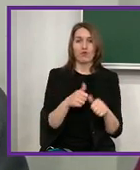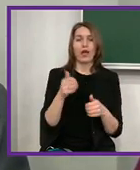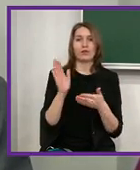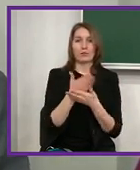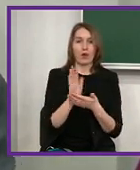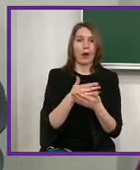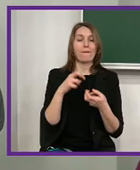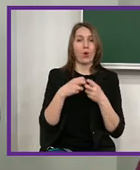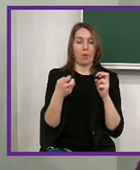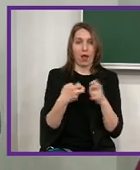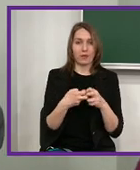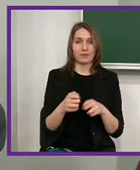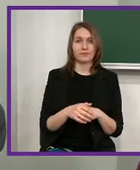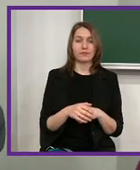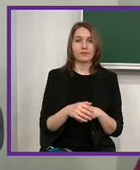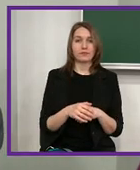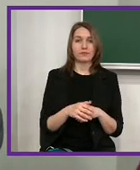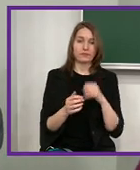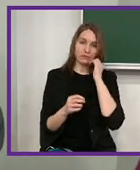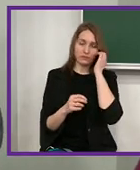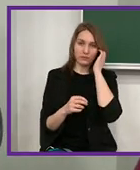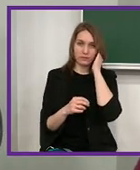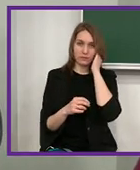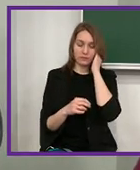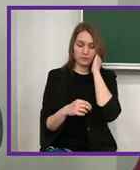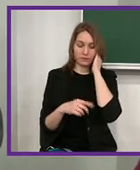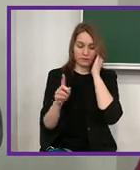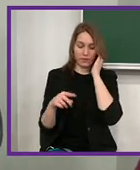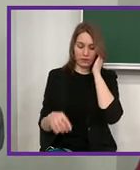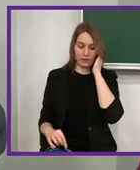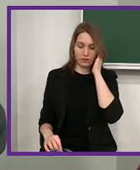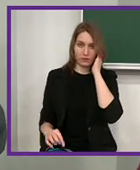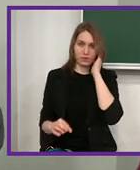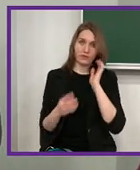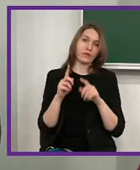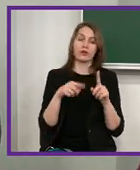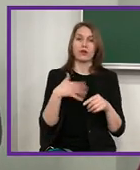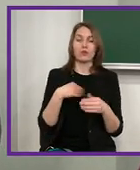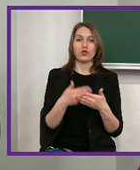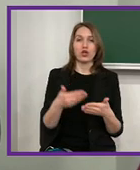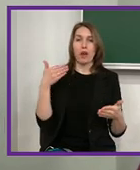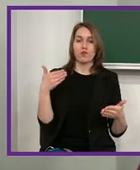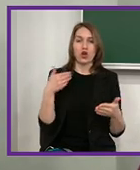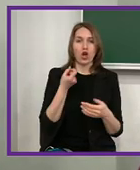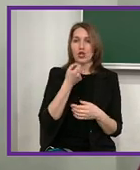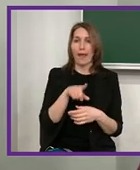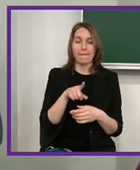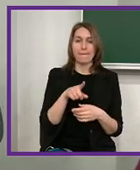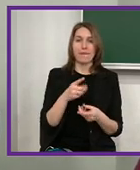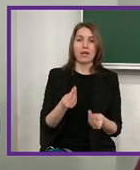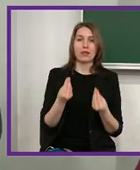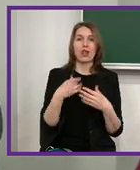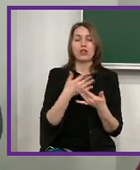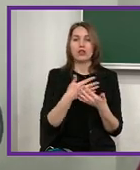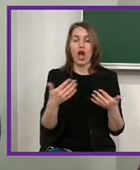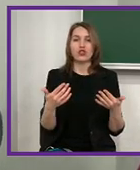metrics. We put into place a basic set of performance metrics based on the most salient or the most serious